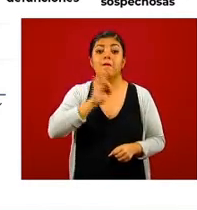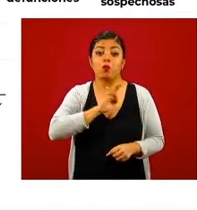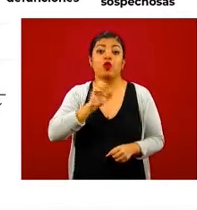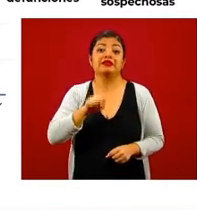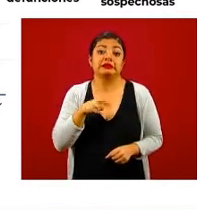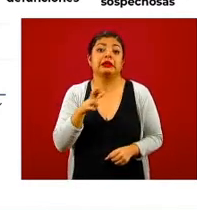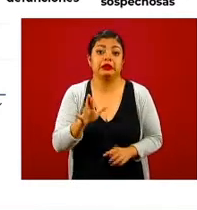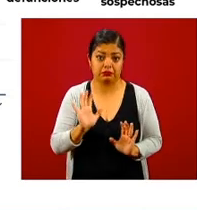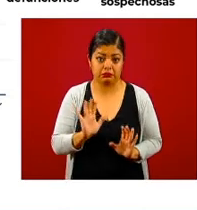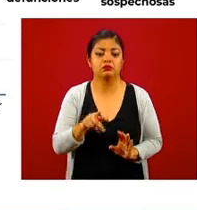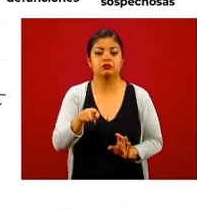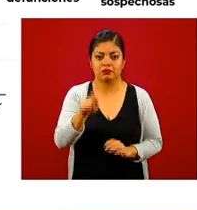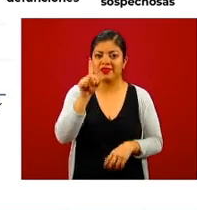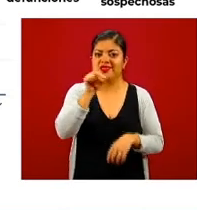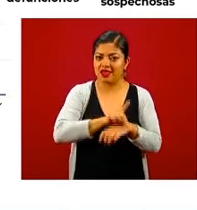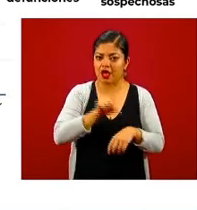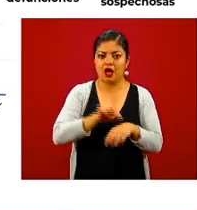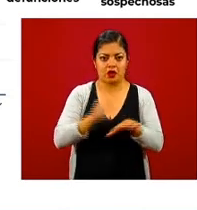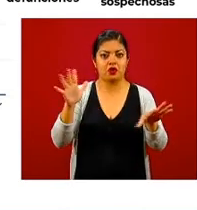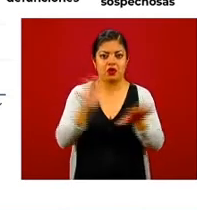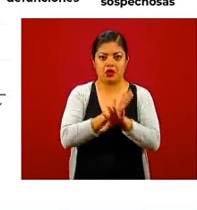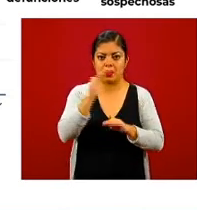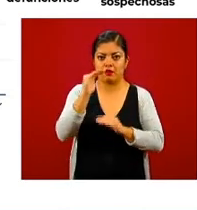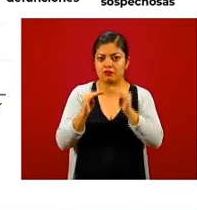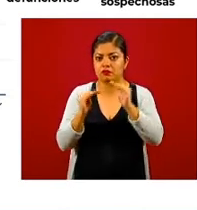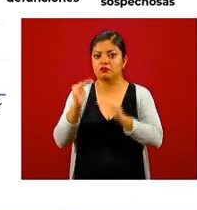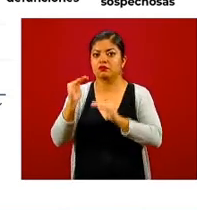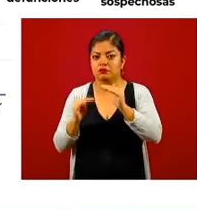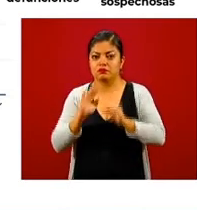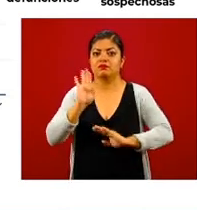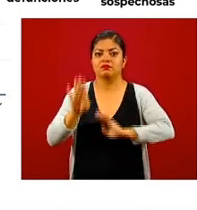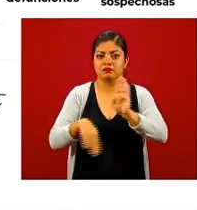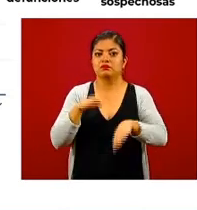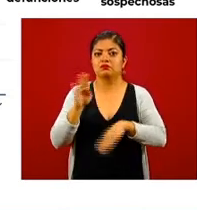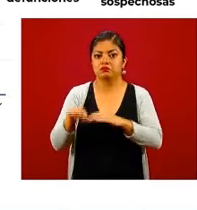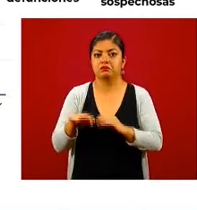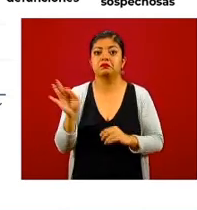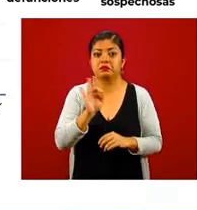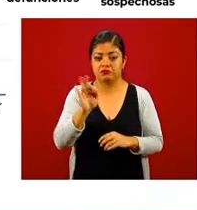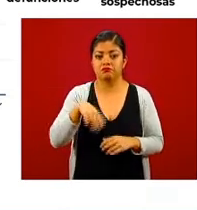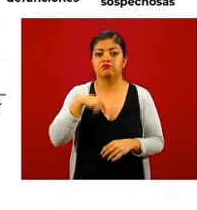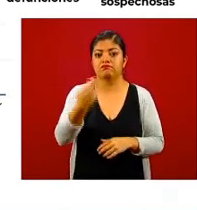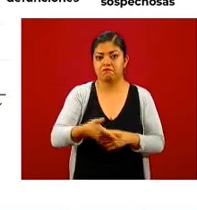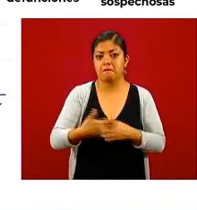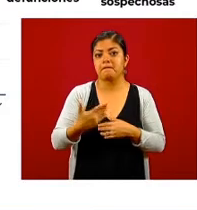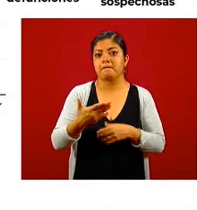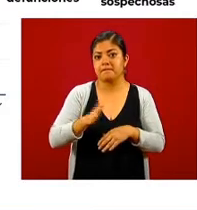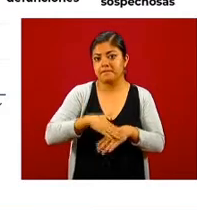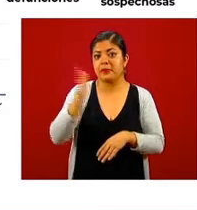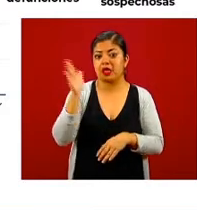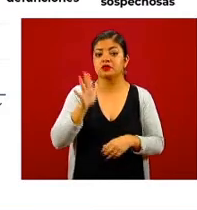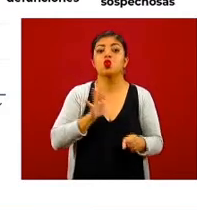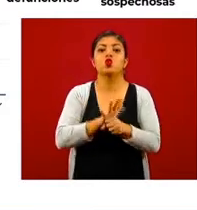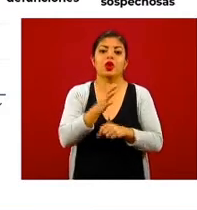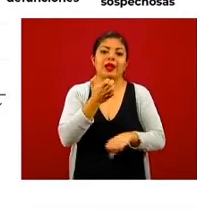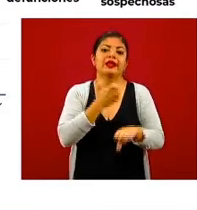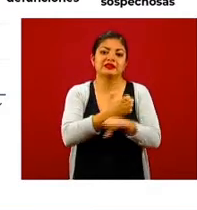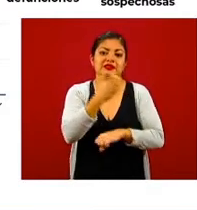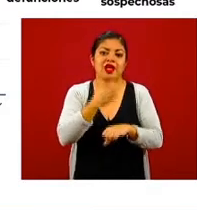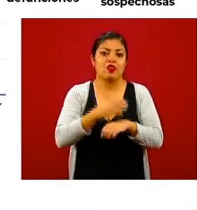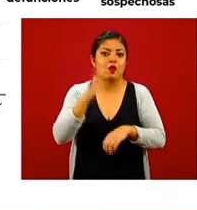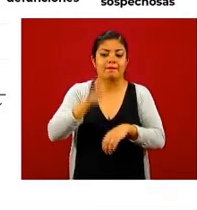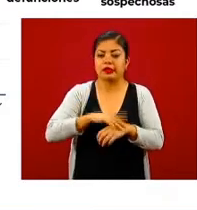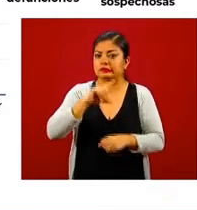The yellow is that they're the possible suspected cases, and the blue are the cases that are confirmed. So